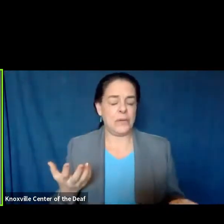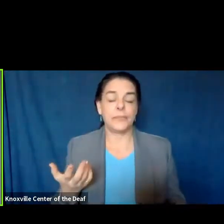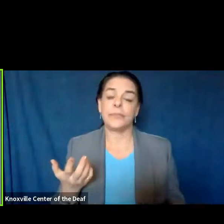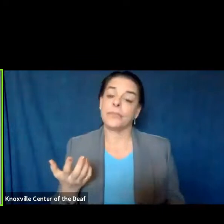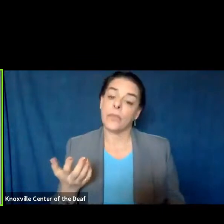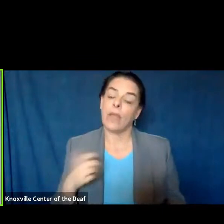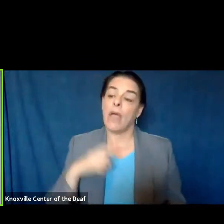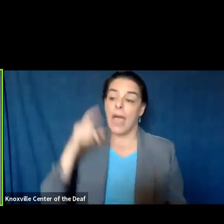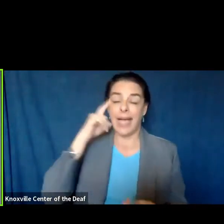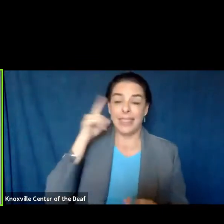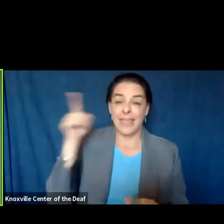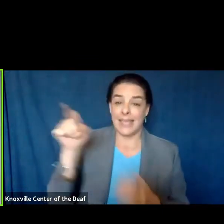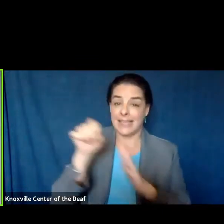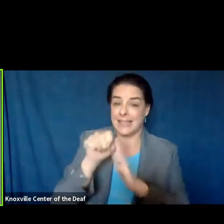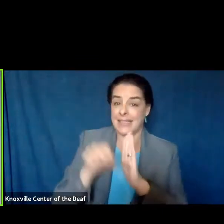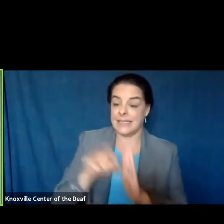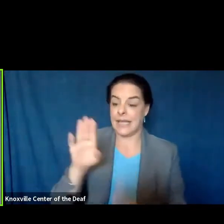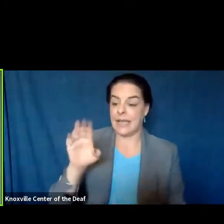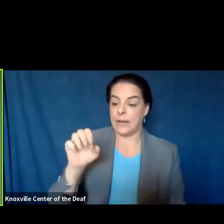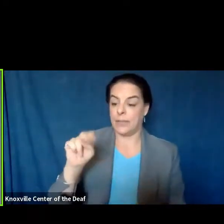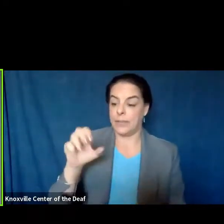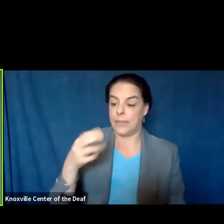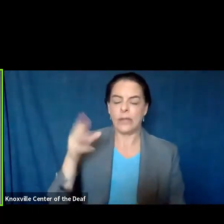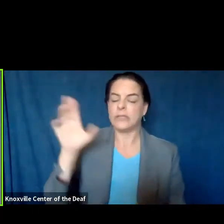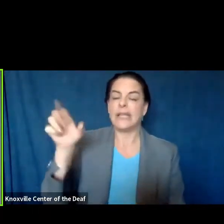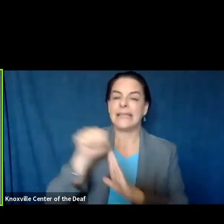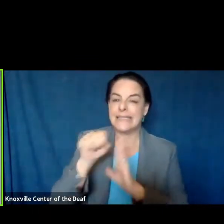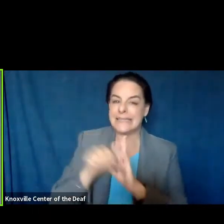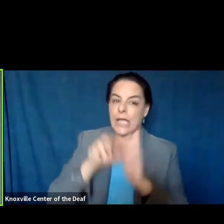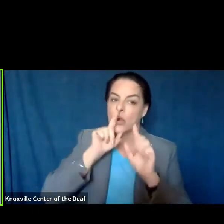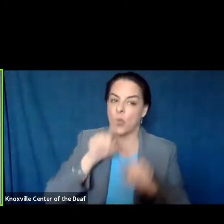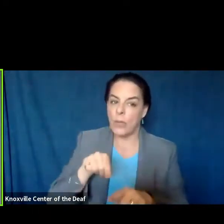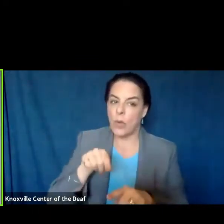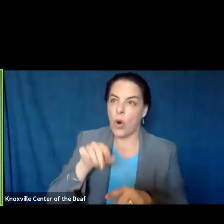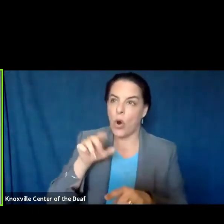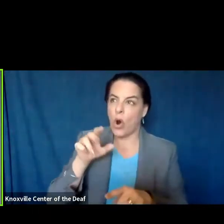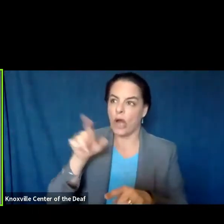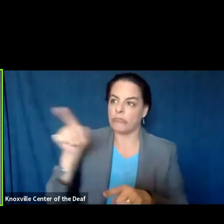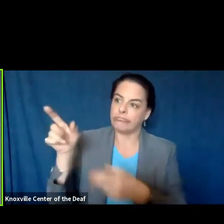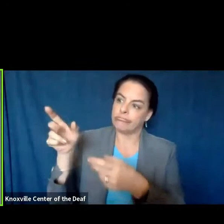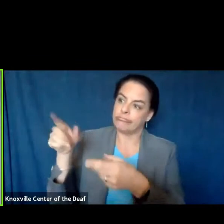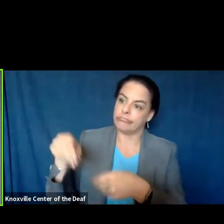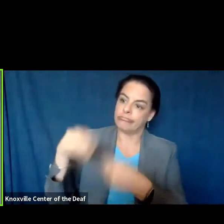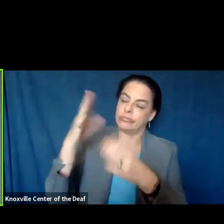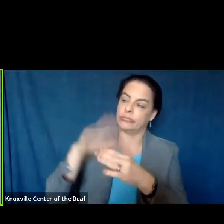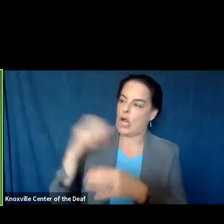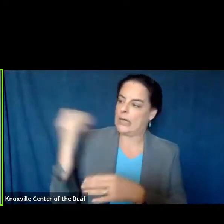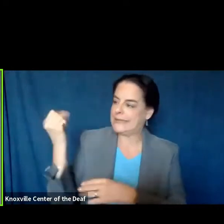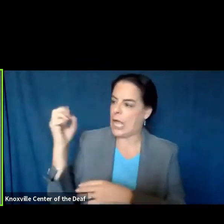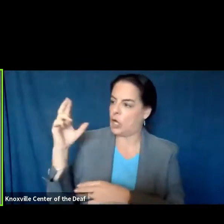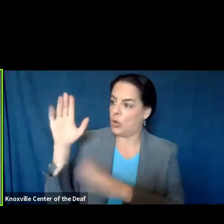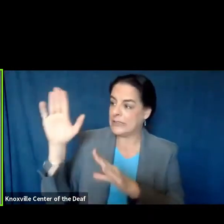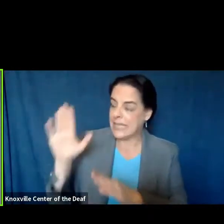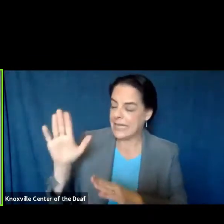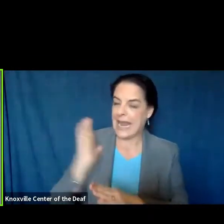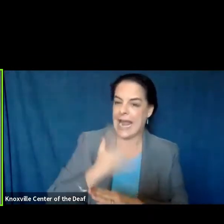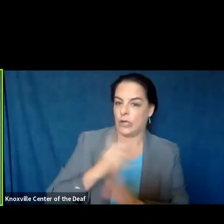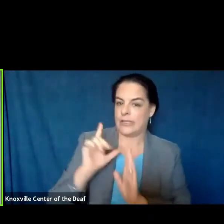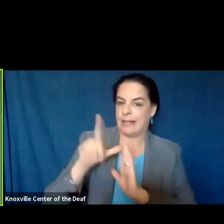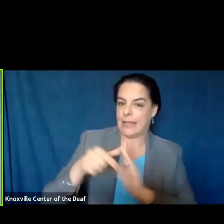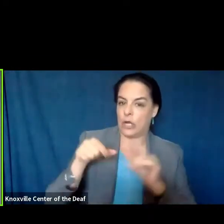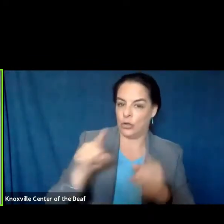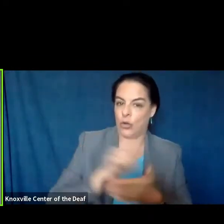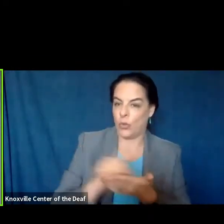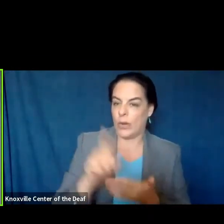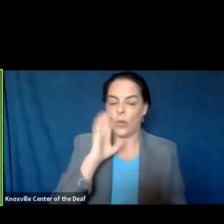the state benchmark or the state report is pulled on either Saturday or Sunday, and then ours is pulled later in the week. So there's always going to be